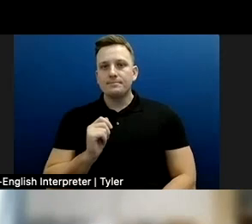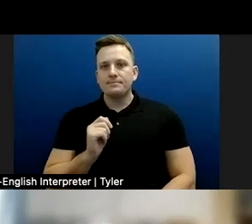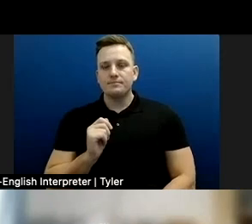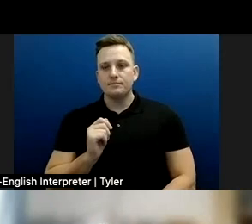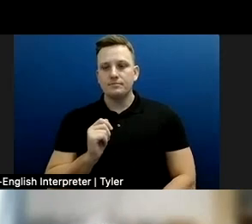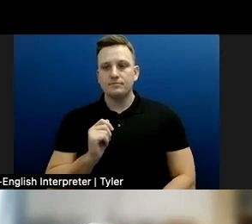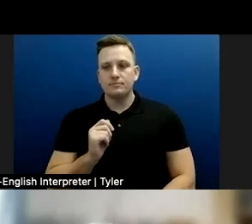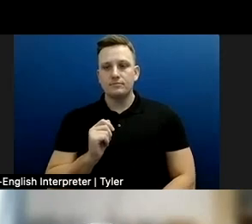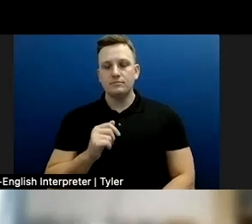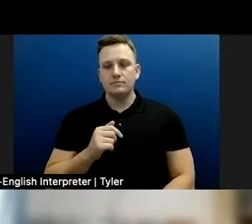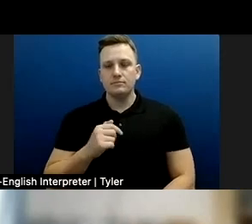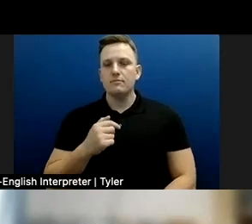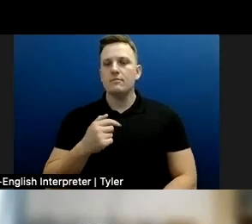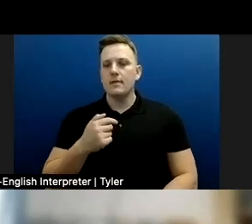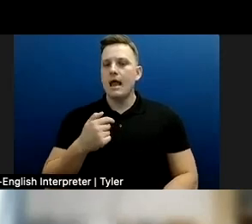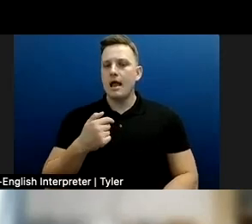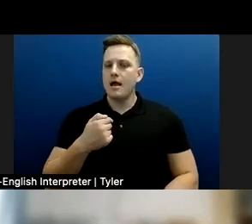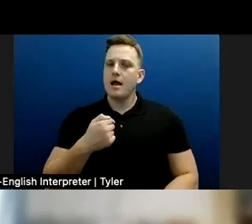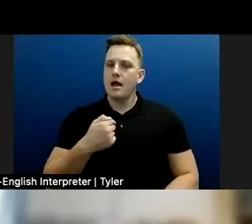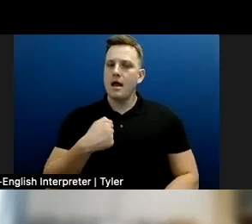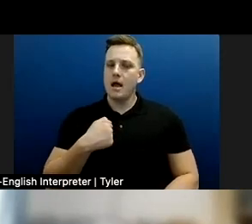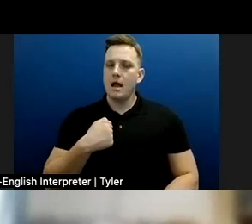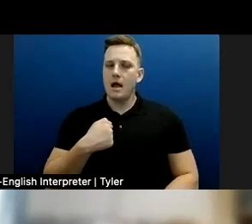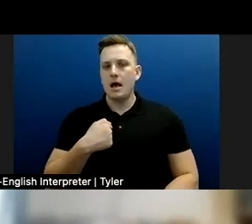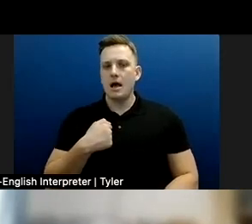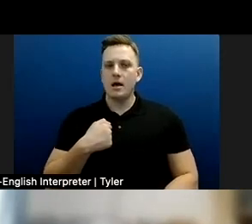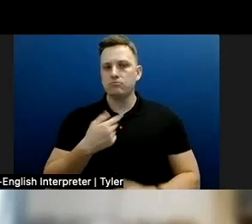I'm trusting now that that's there.